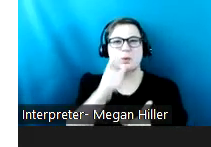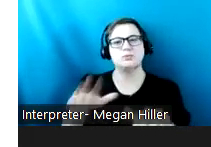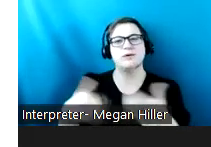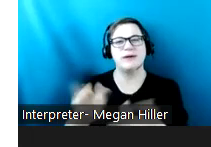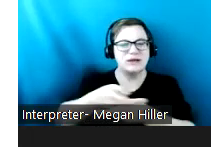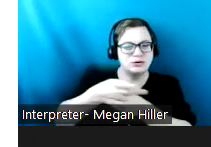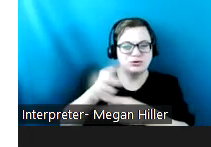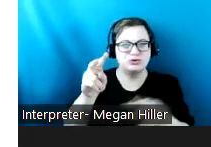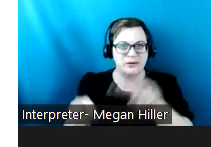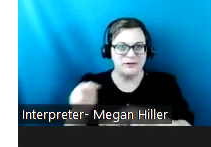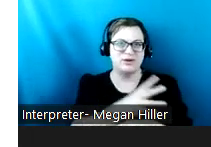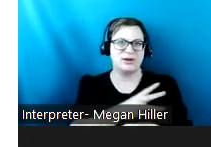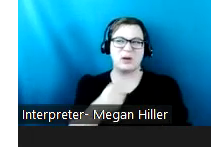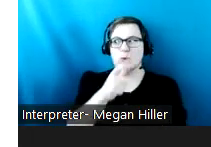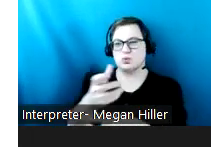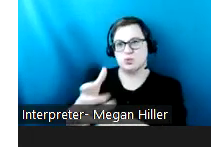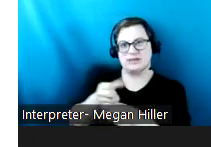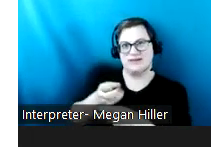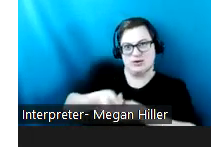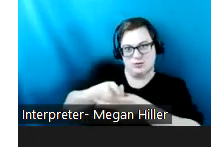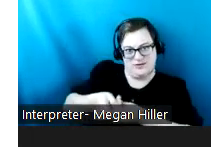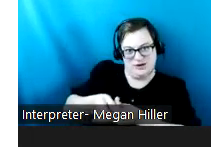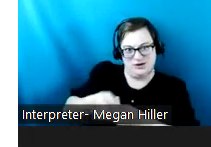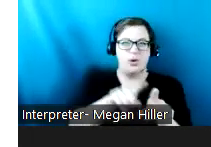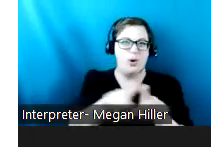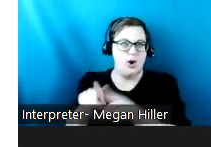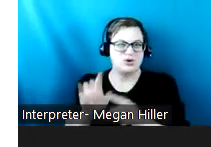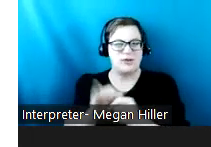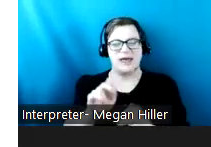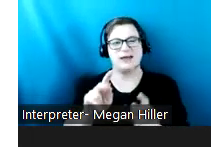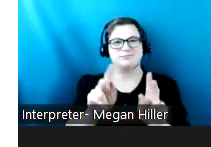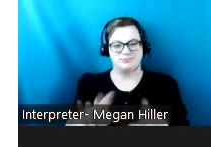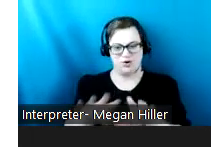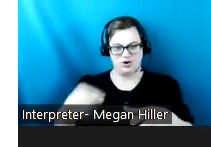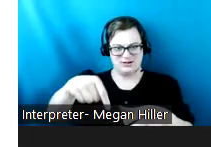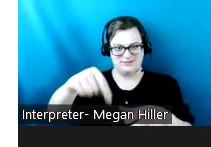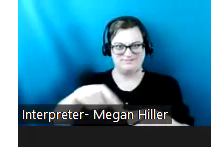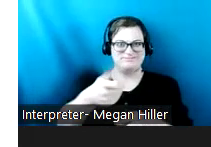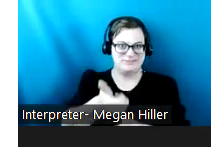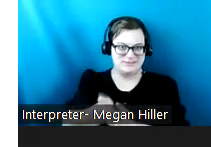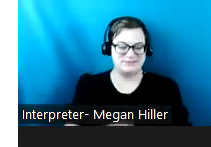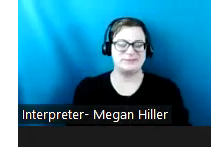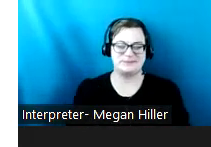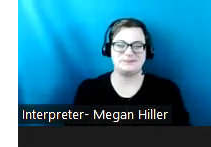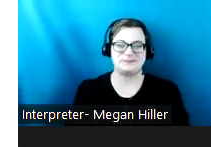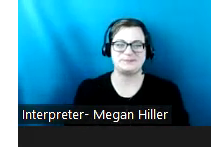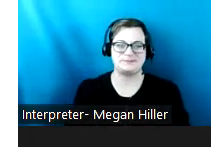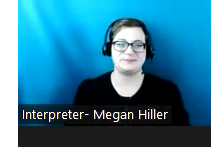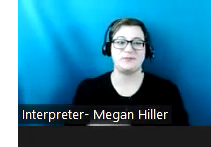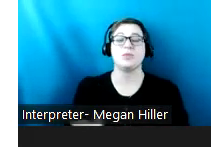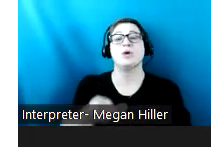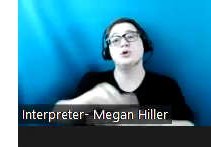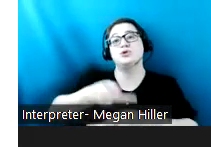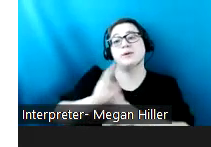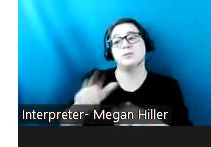is receiving the supervision, as well as the population or the individual that is being served. Supervision provided